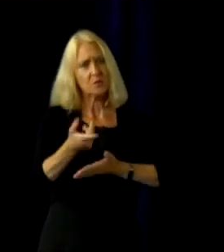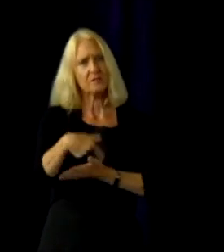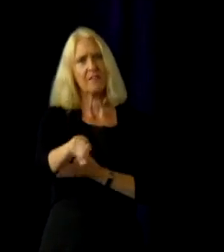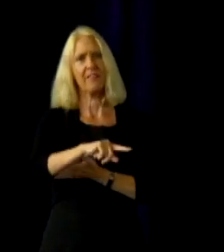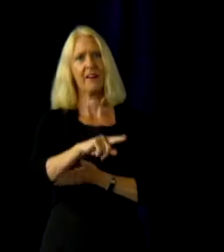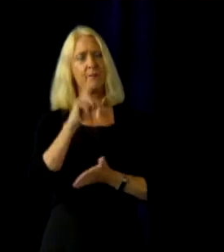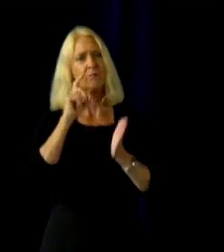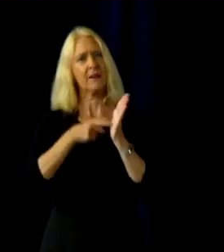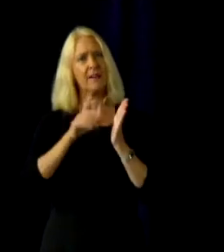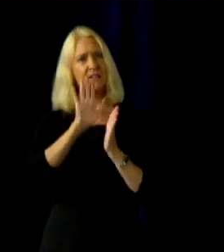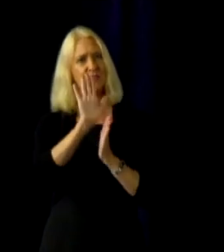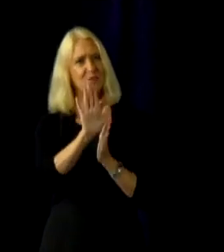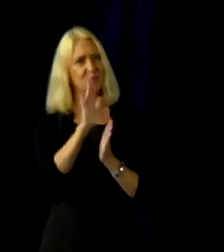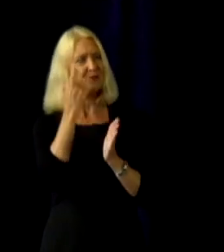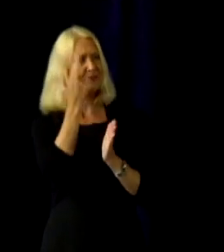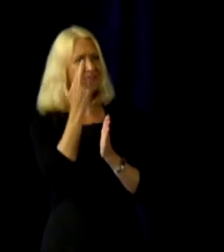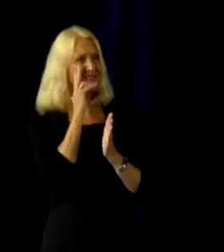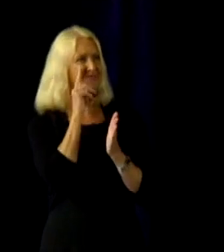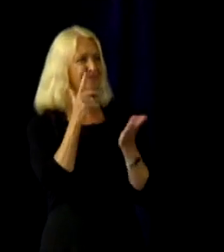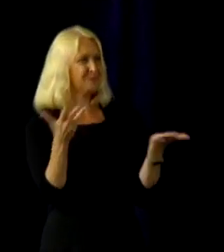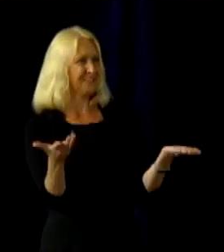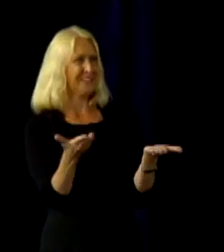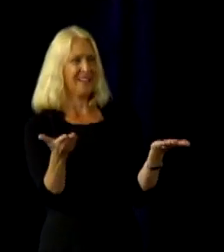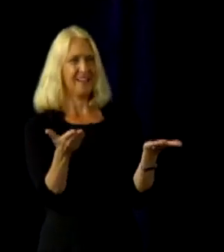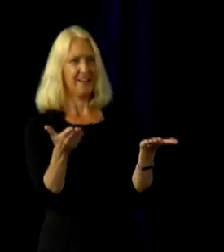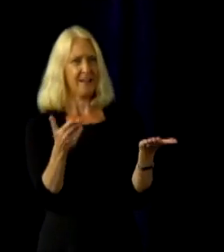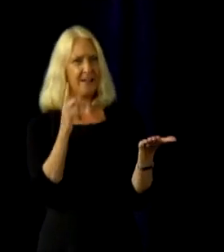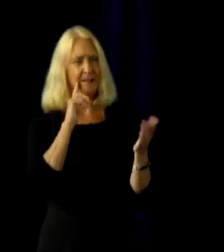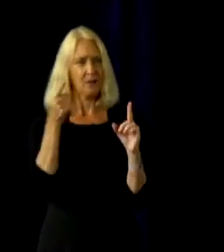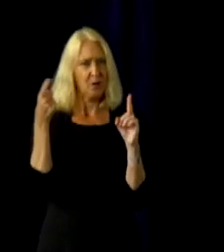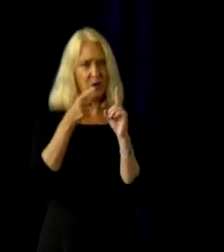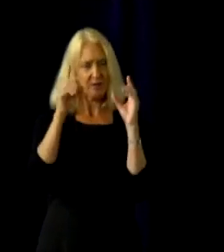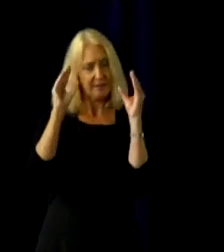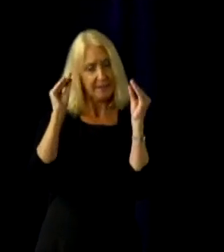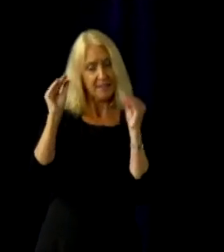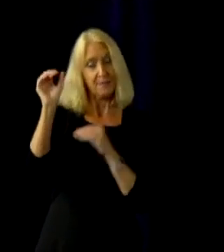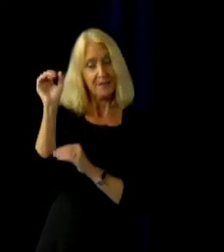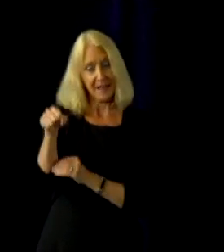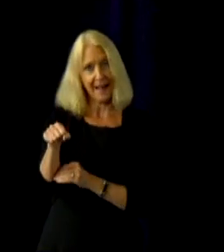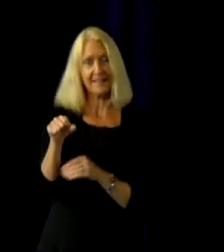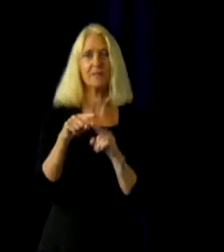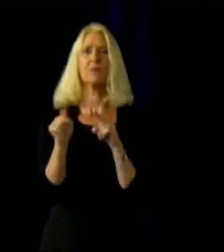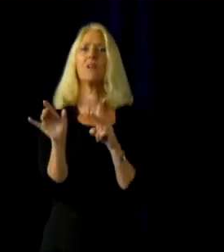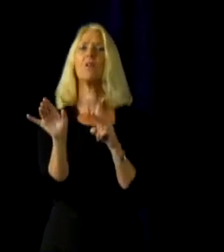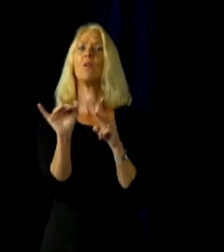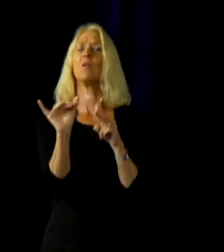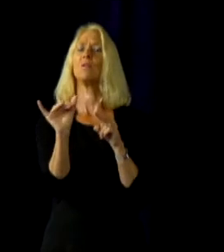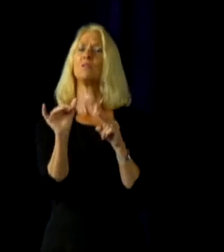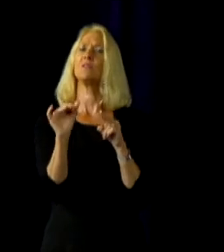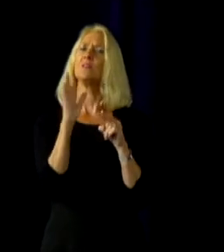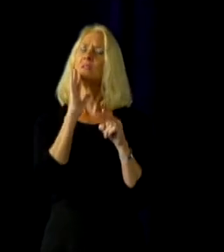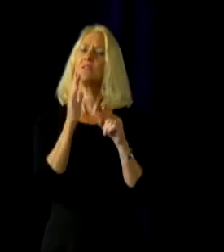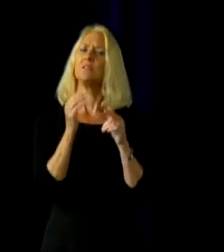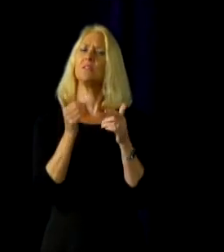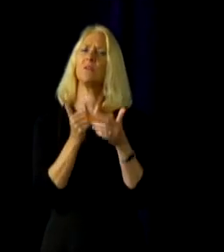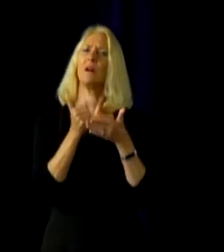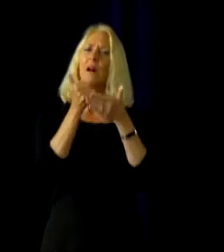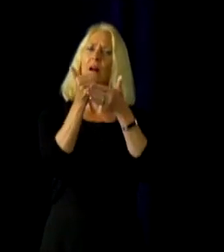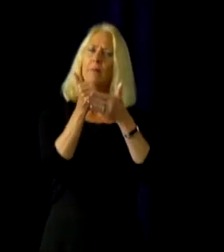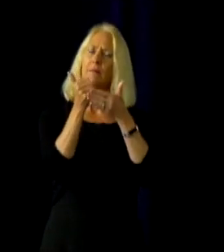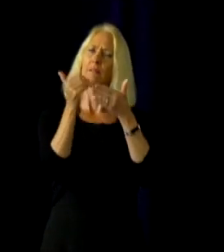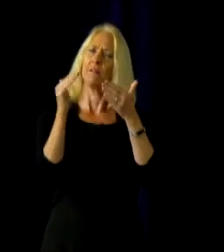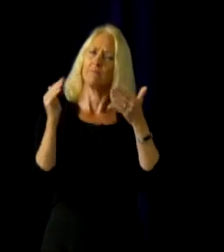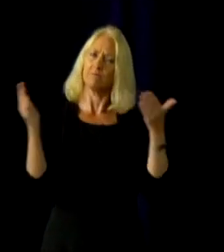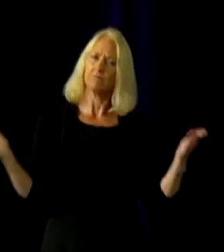purpose for being here is to educate them, but also to put them on a level playing field that will give them an